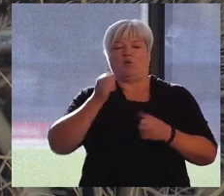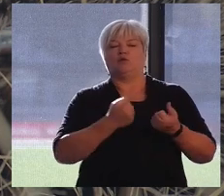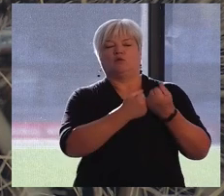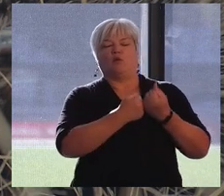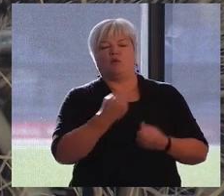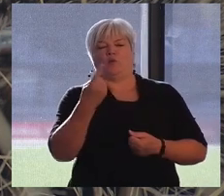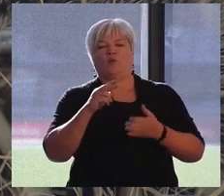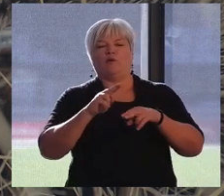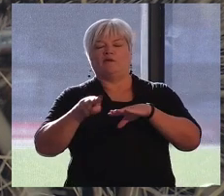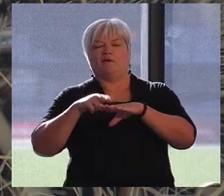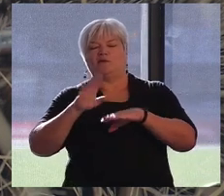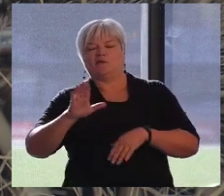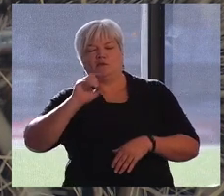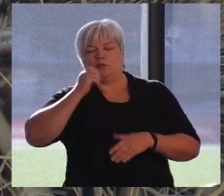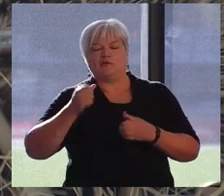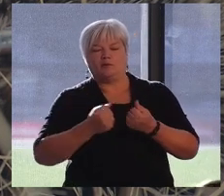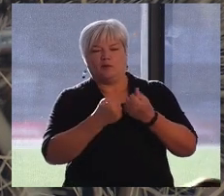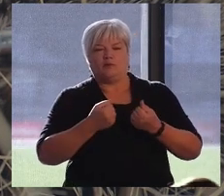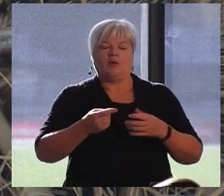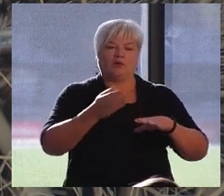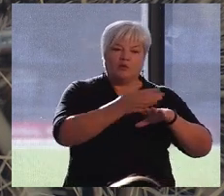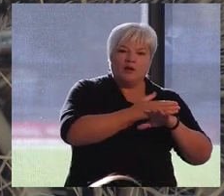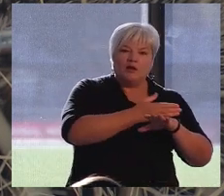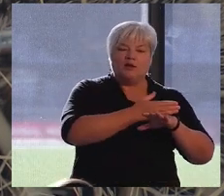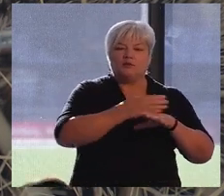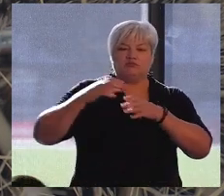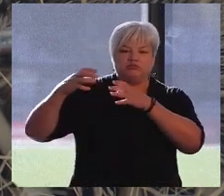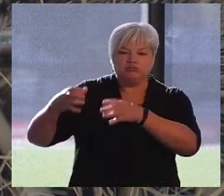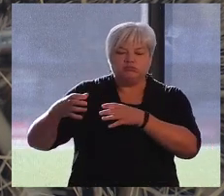Labor, the Coalition, the crossbench, everyone is now supporting